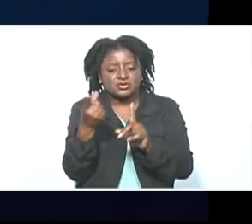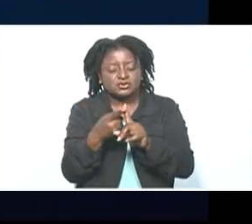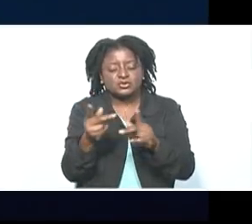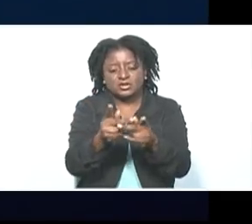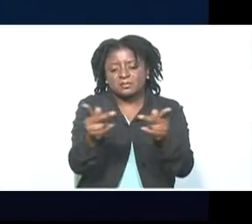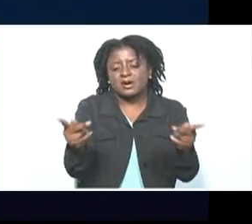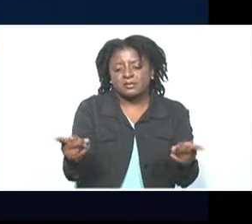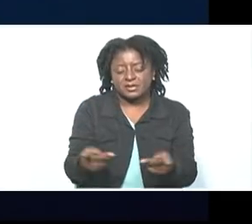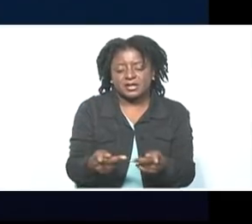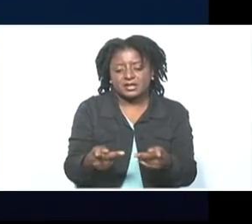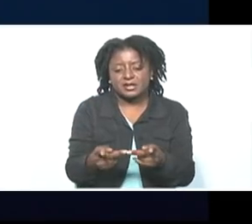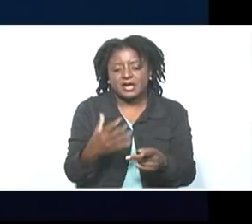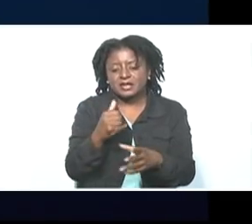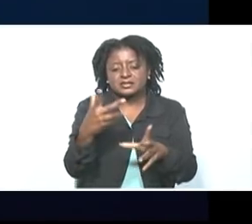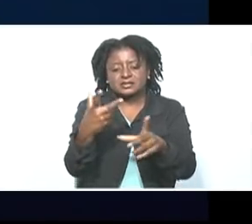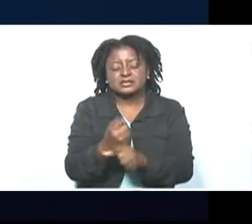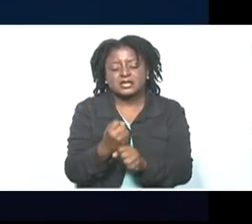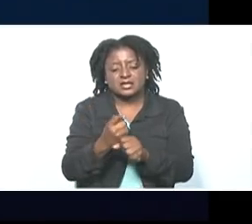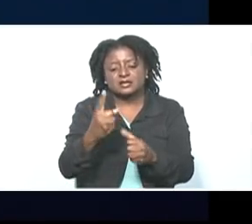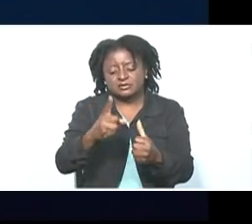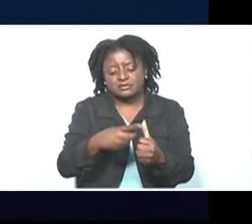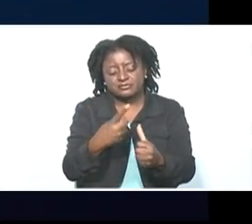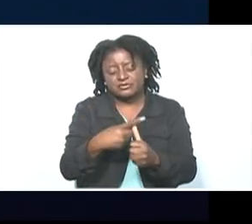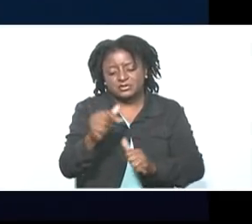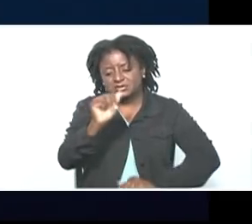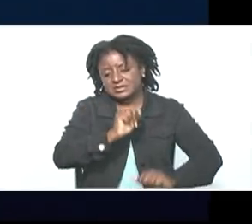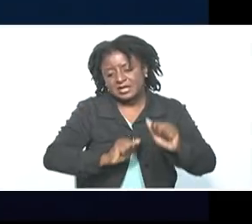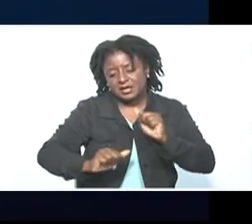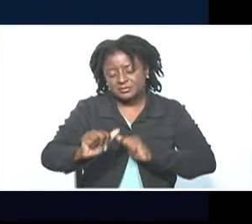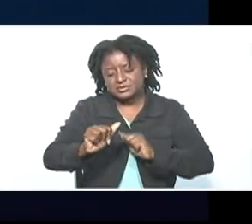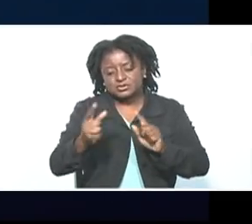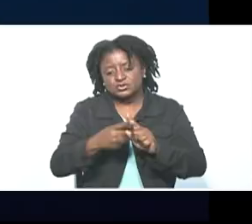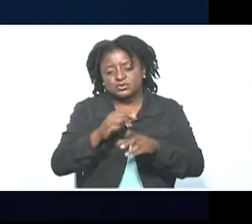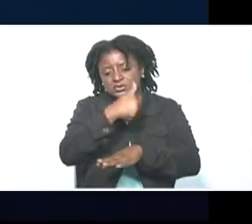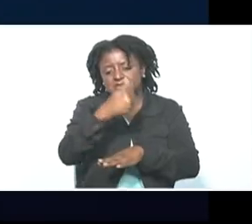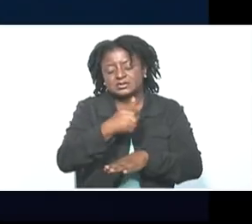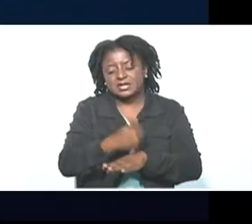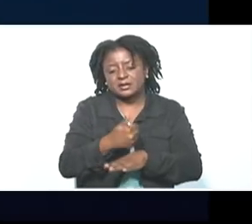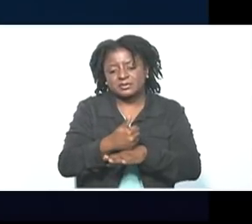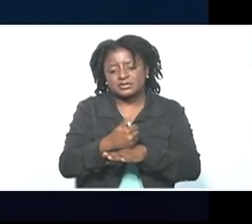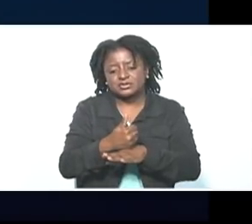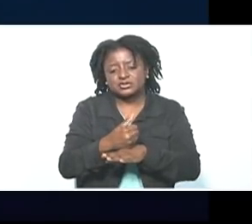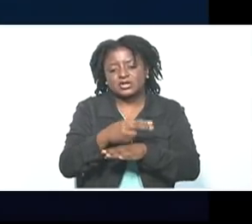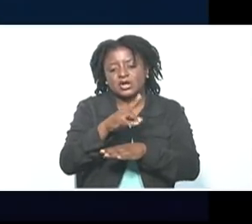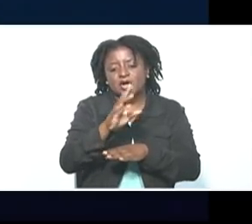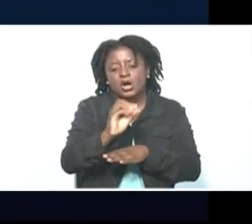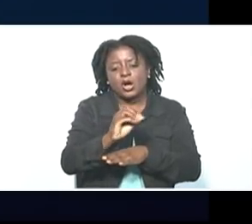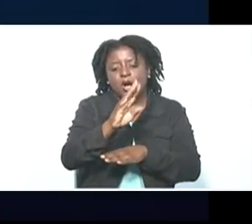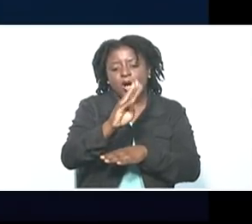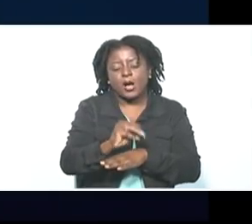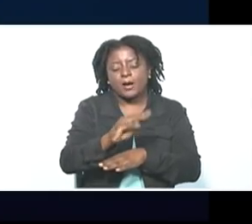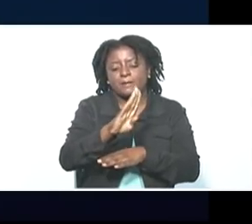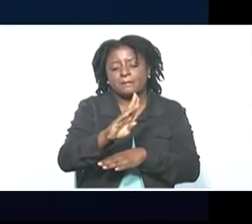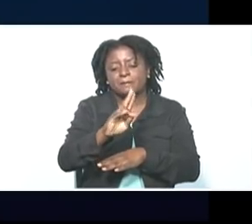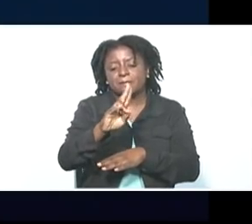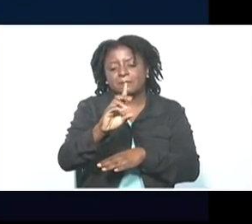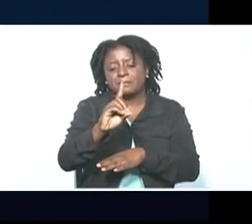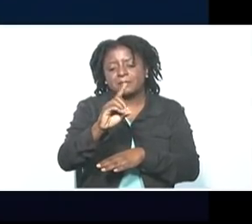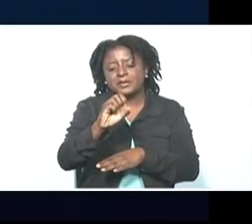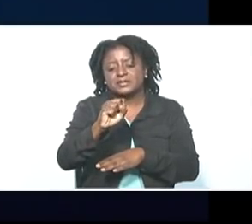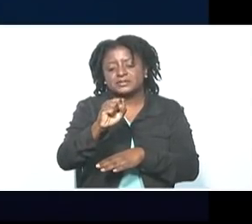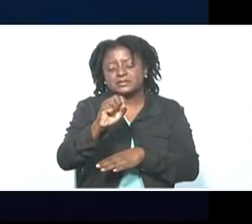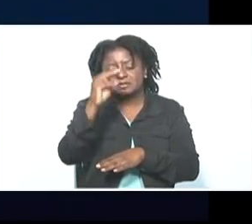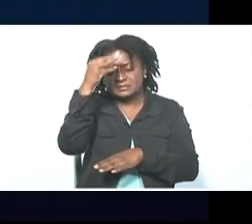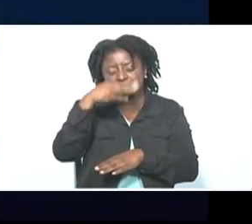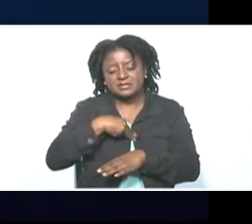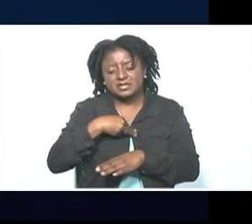public, and taking the first steps to establish an ombudsman office to foster open,